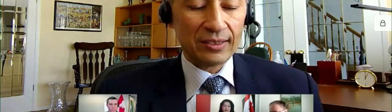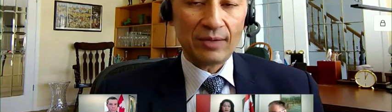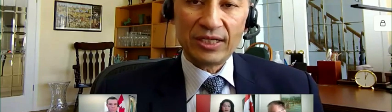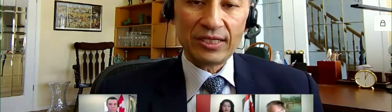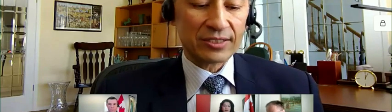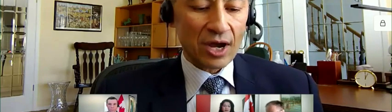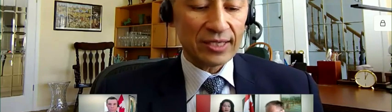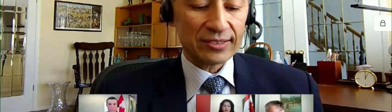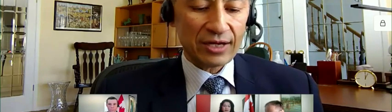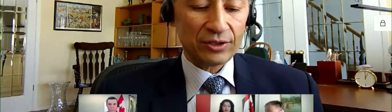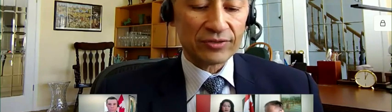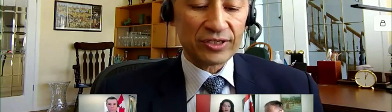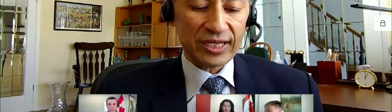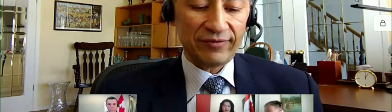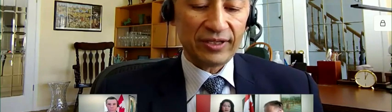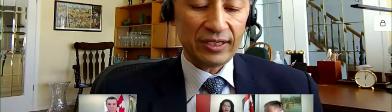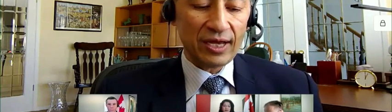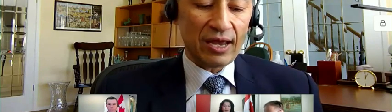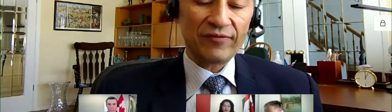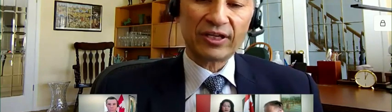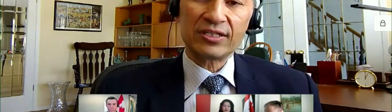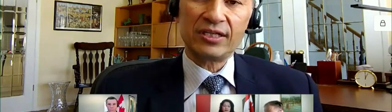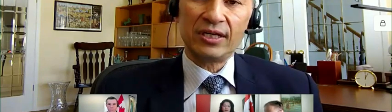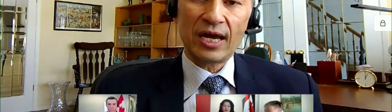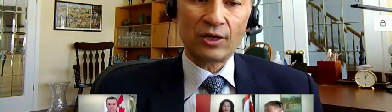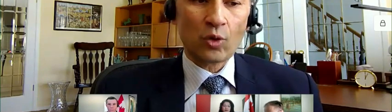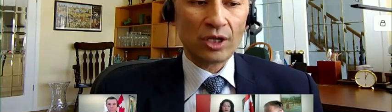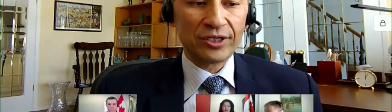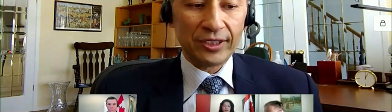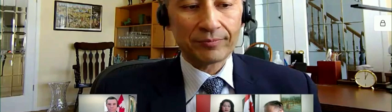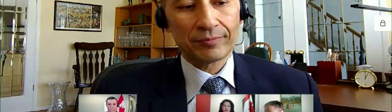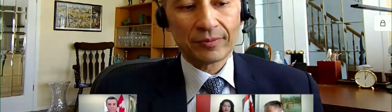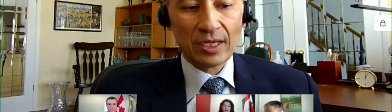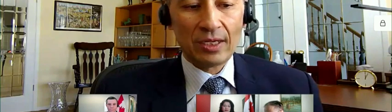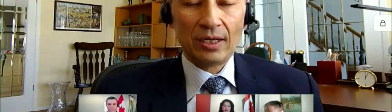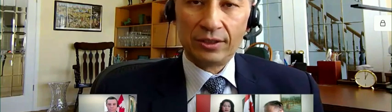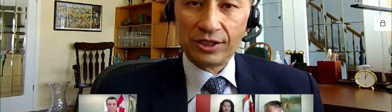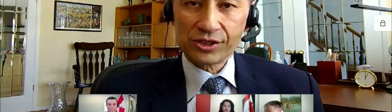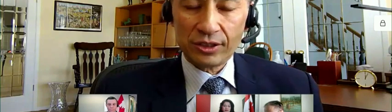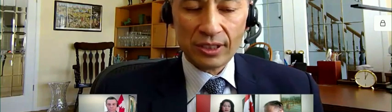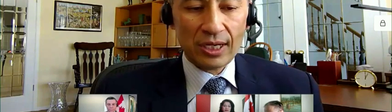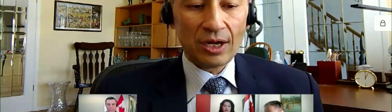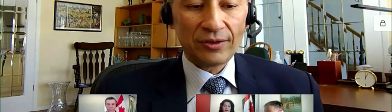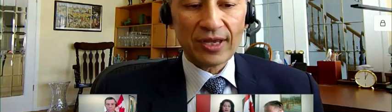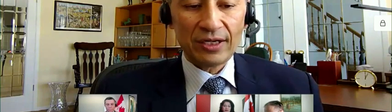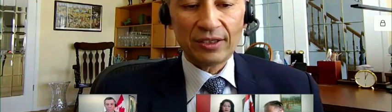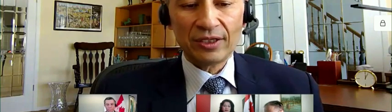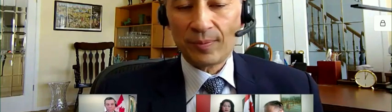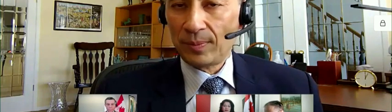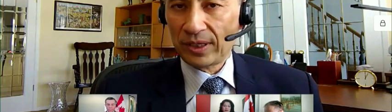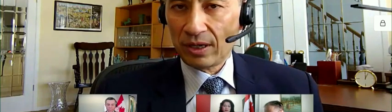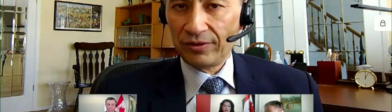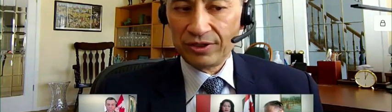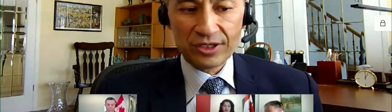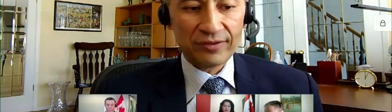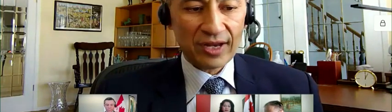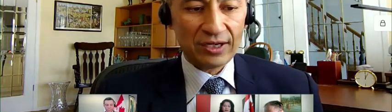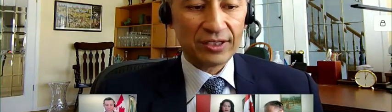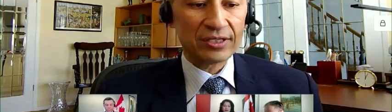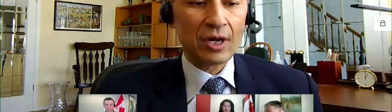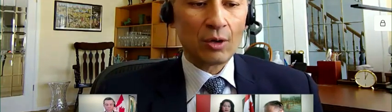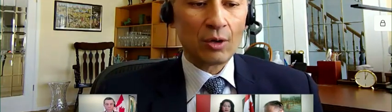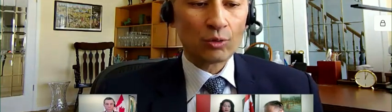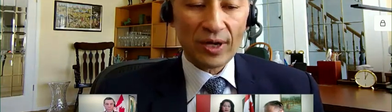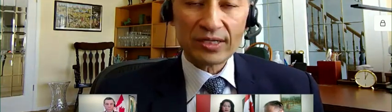vaccines that meet its high standards for safety, efficacy, and quality. In addition, Health Canada and the Public Health Agency